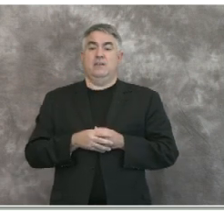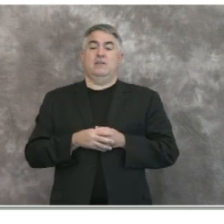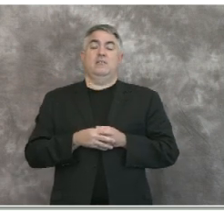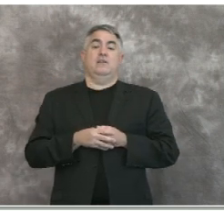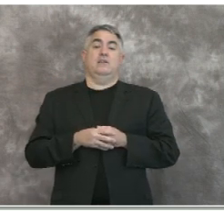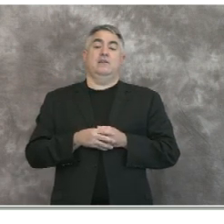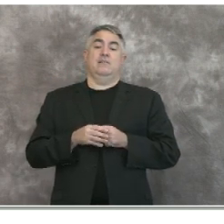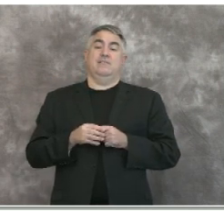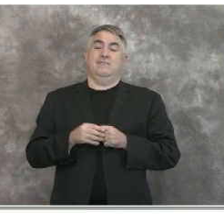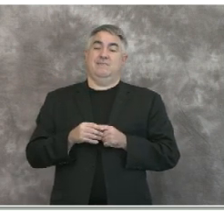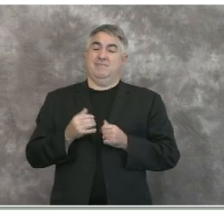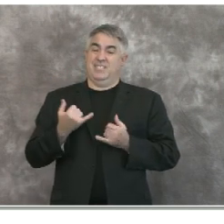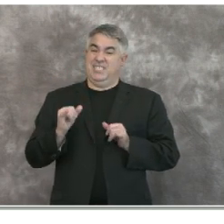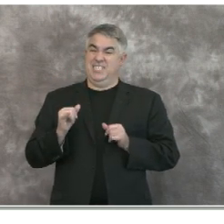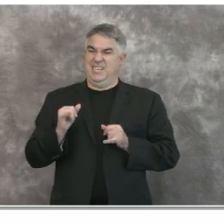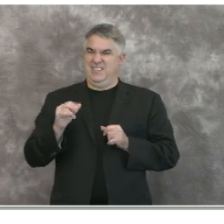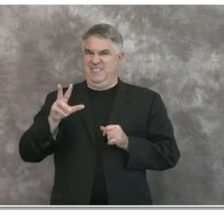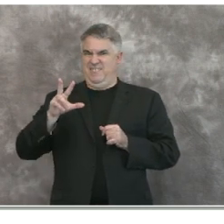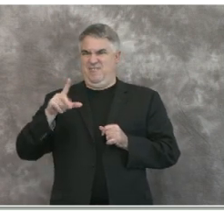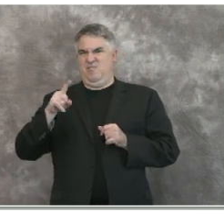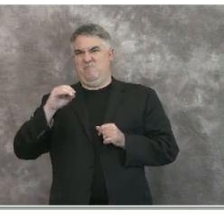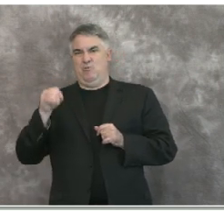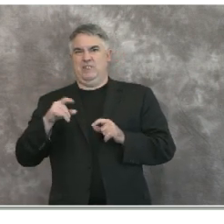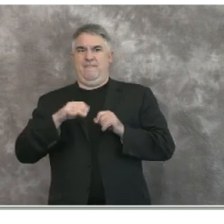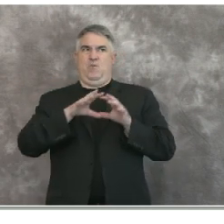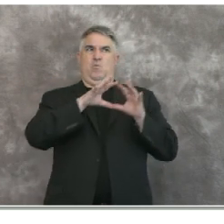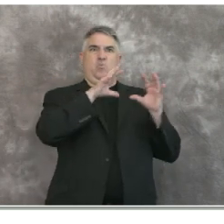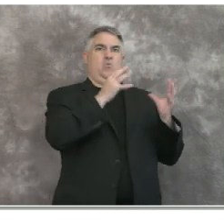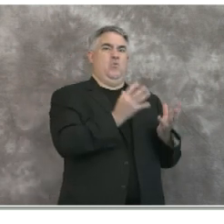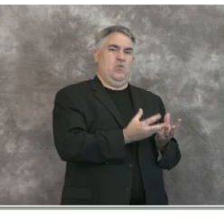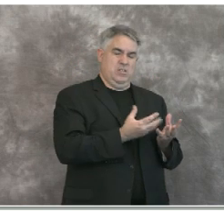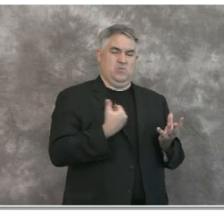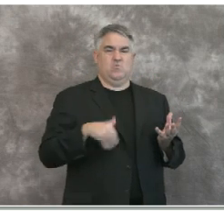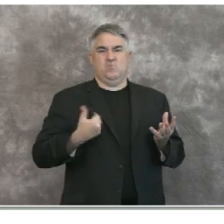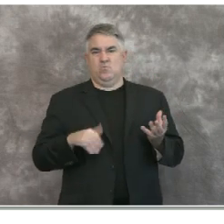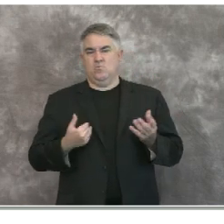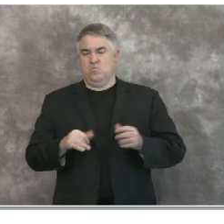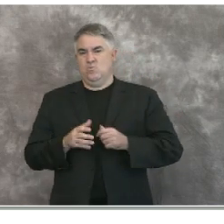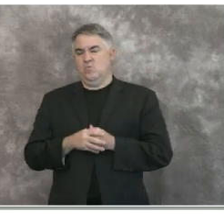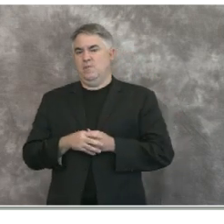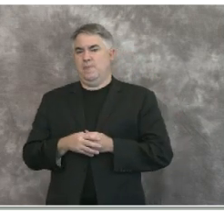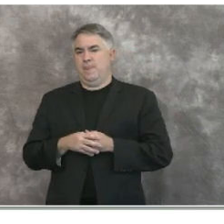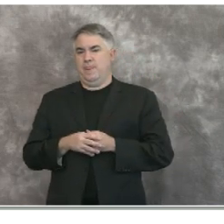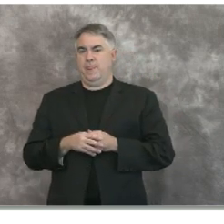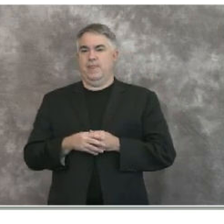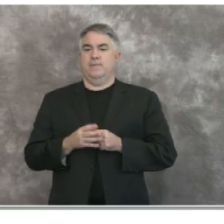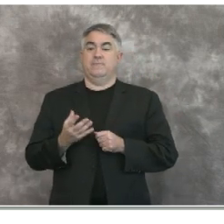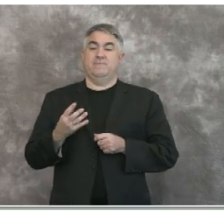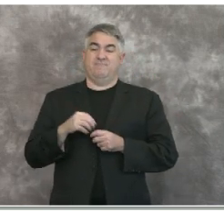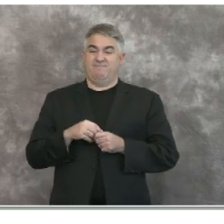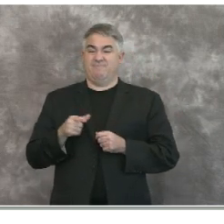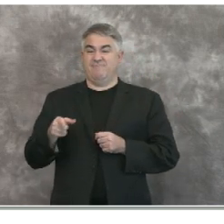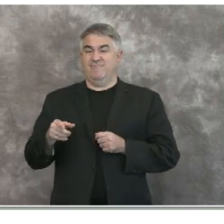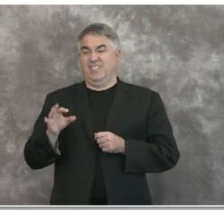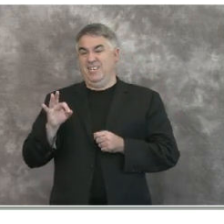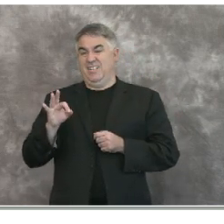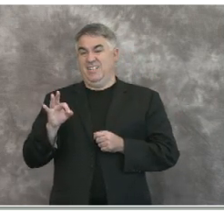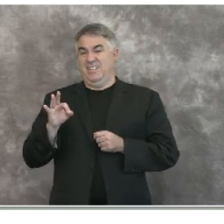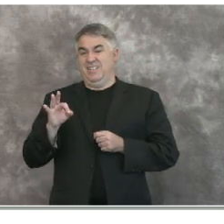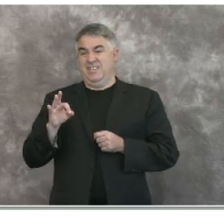is still 31% of the global number, and includes almost 93,000